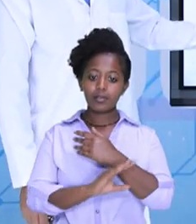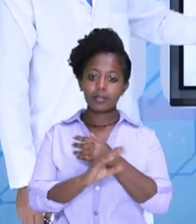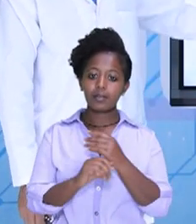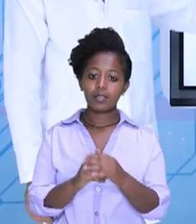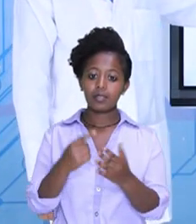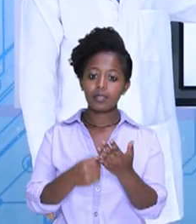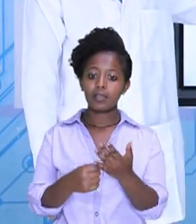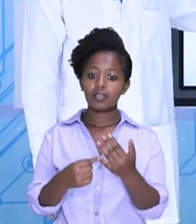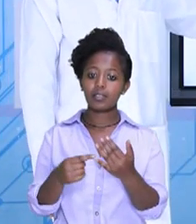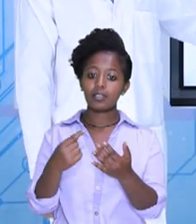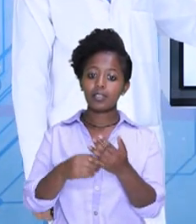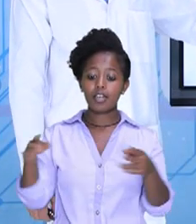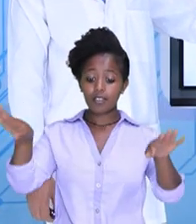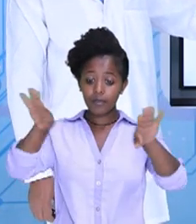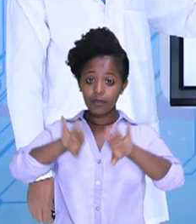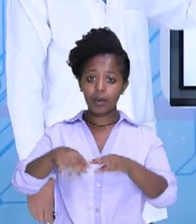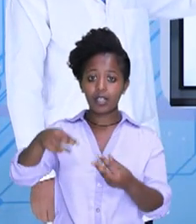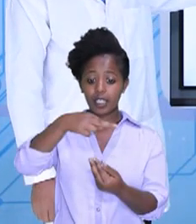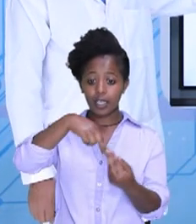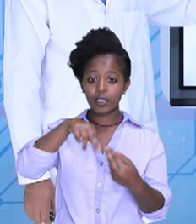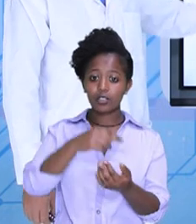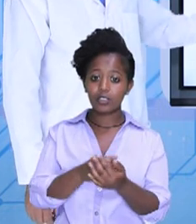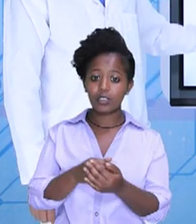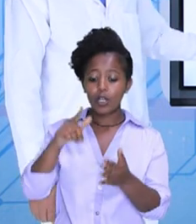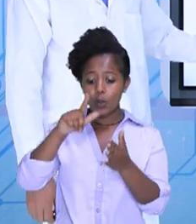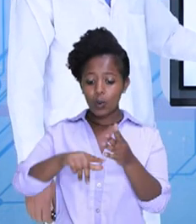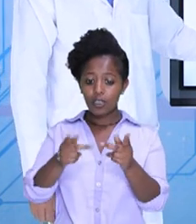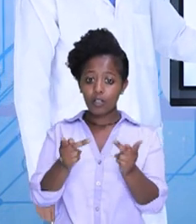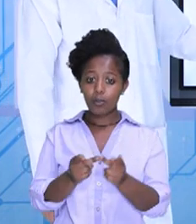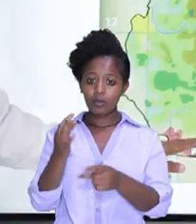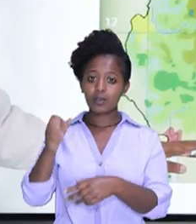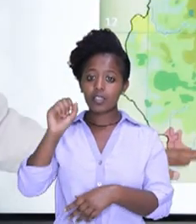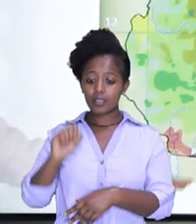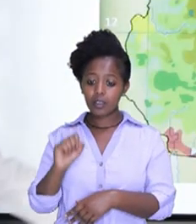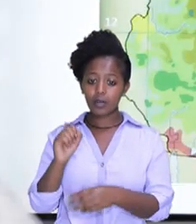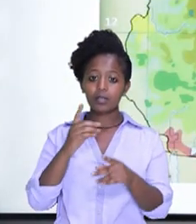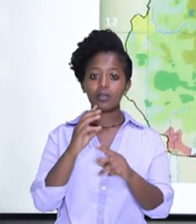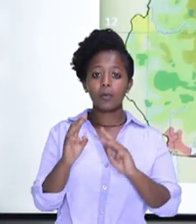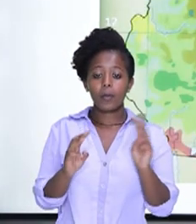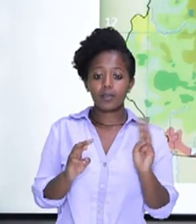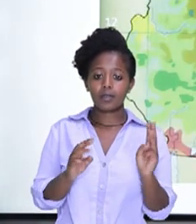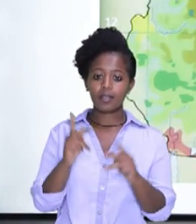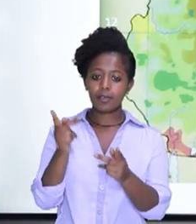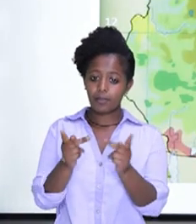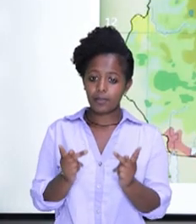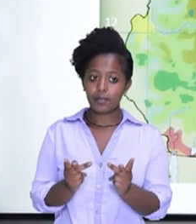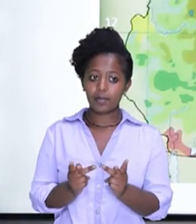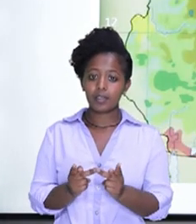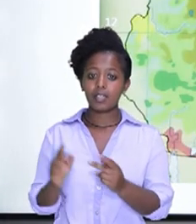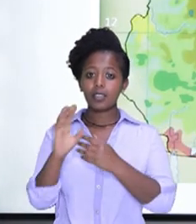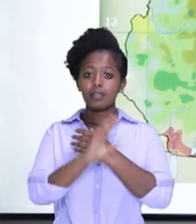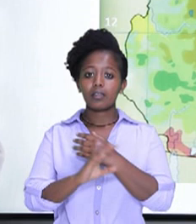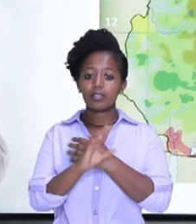the rest, in the Rift Valley region and on these lowland parts of the southwestern of the country,